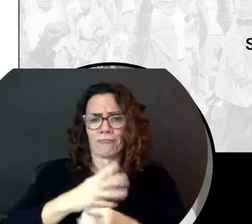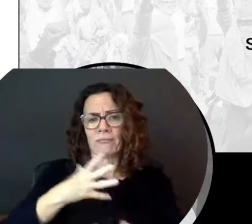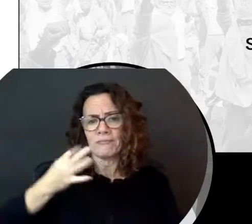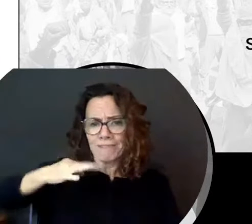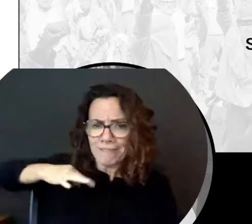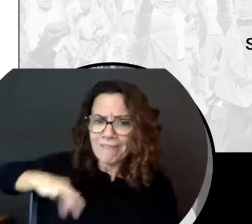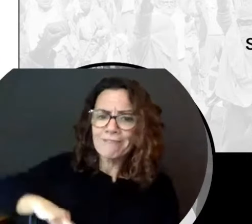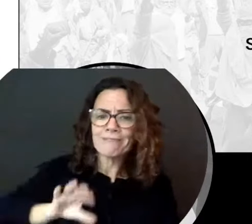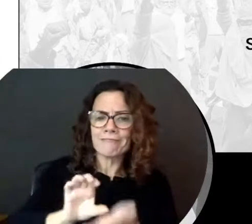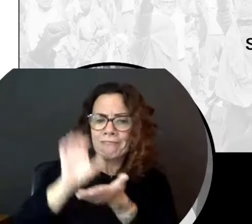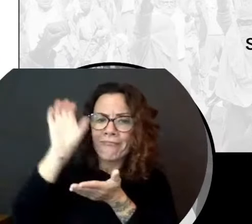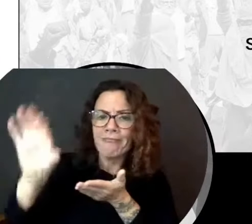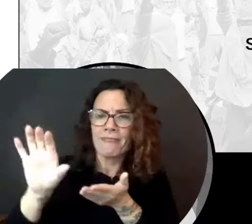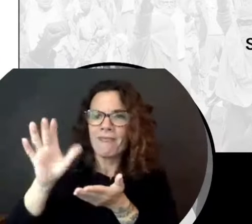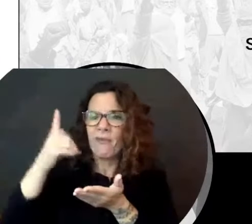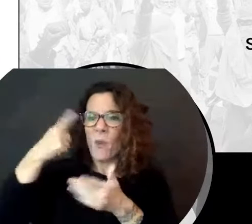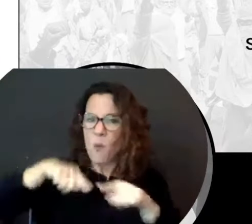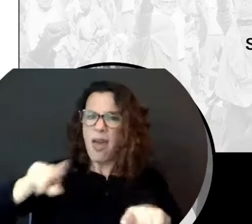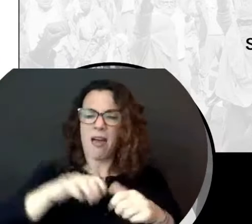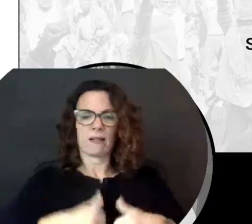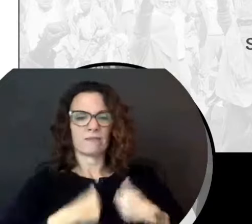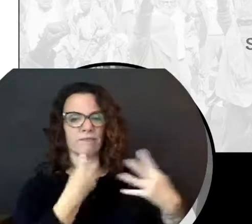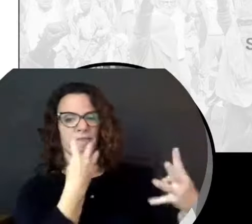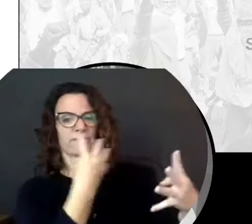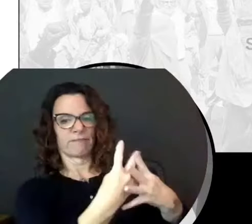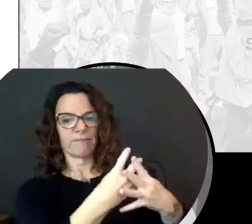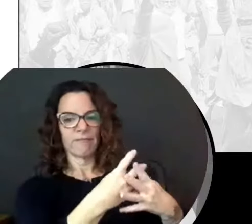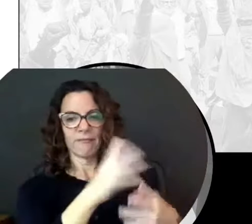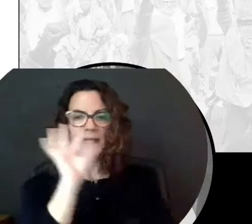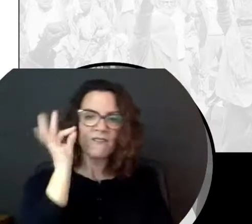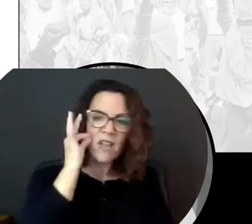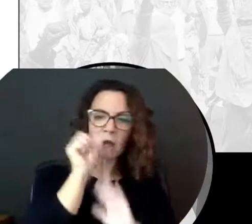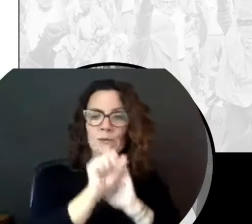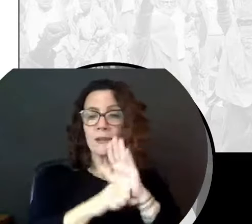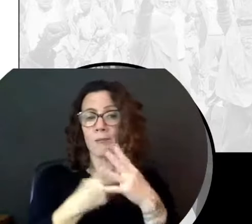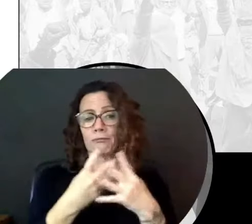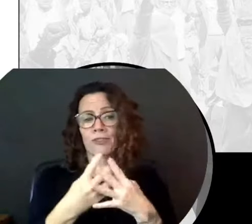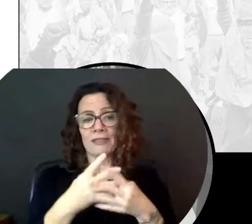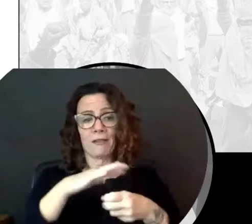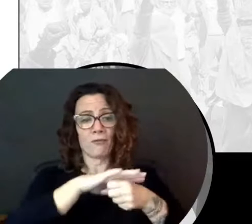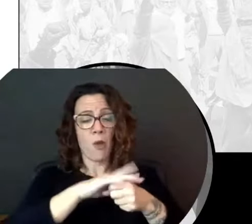site. Tantamount to a death sentence, if you ask me.